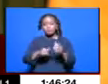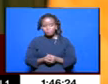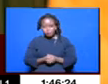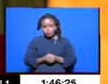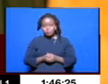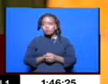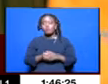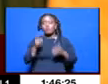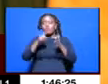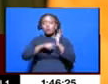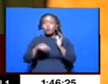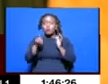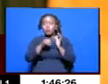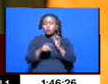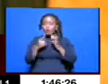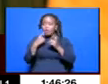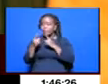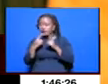told, however,